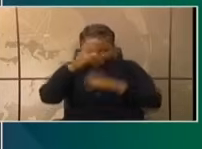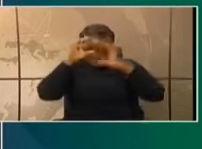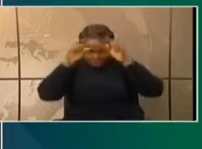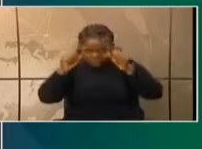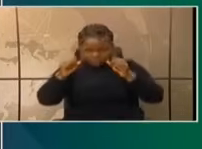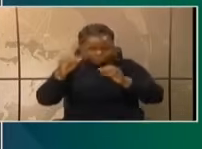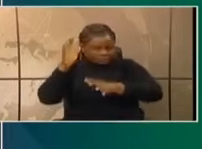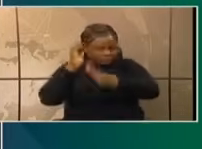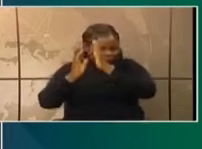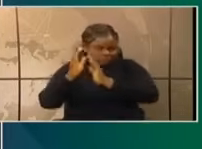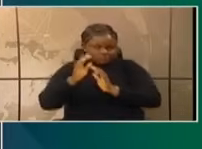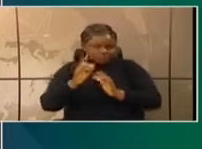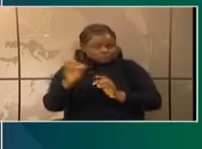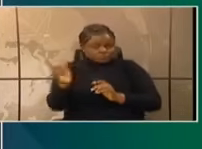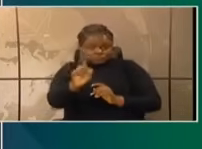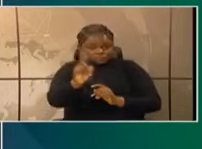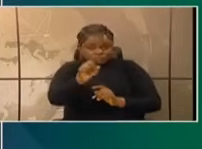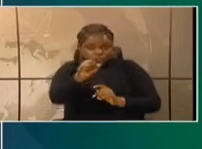Bibia wo bia no